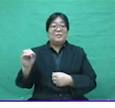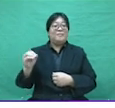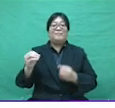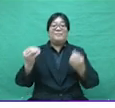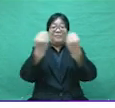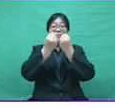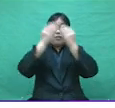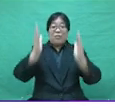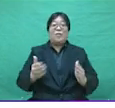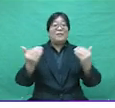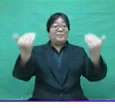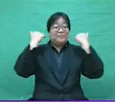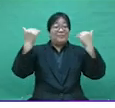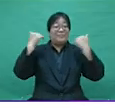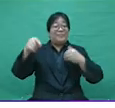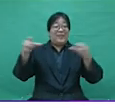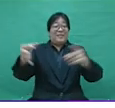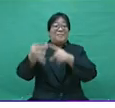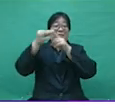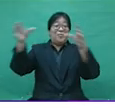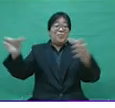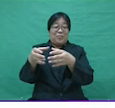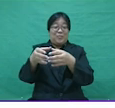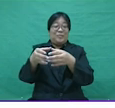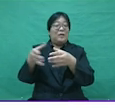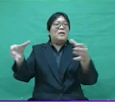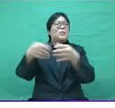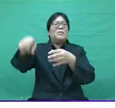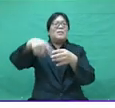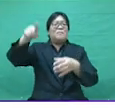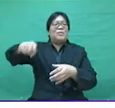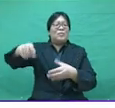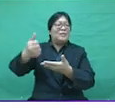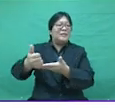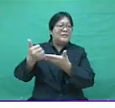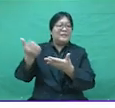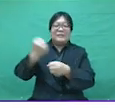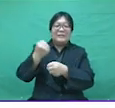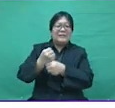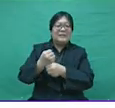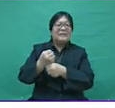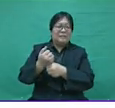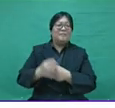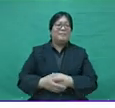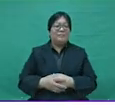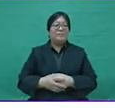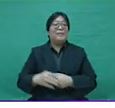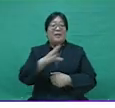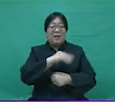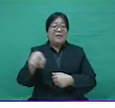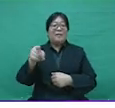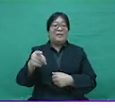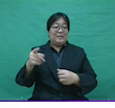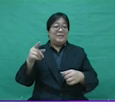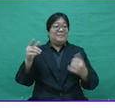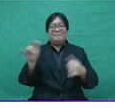of unemployed in that special group, in a group that needs the work the most,